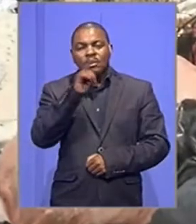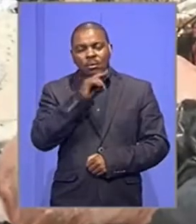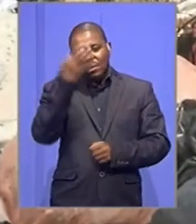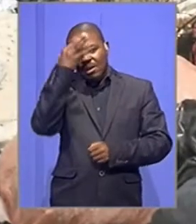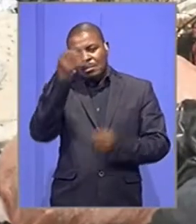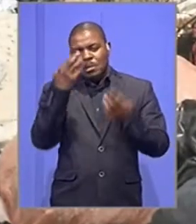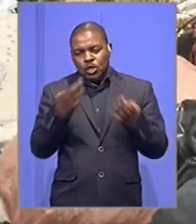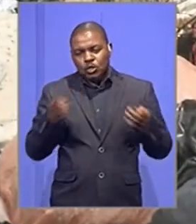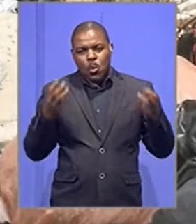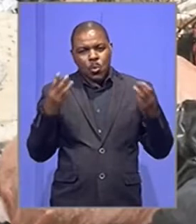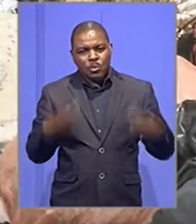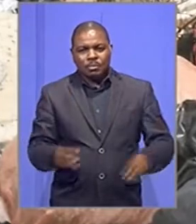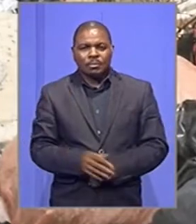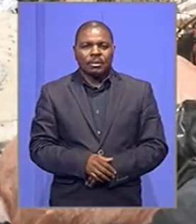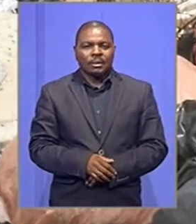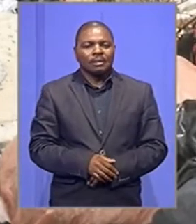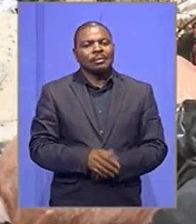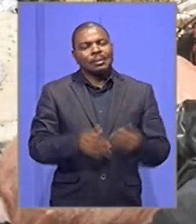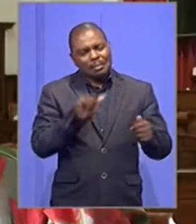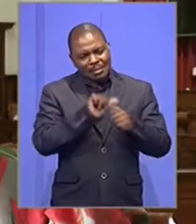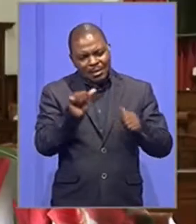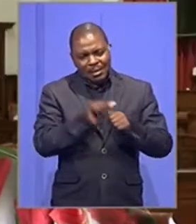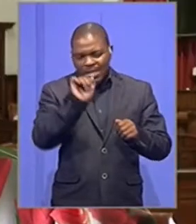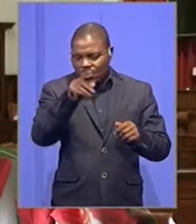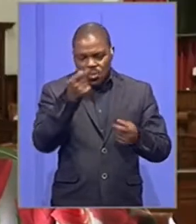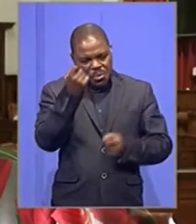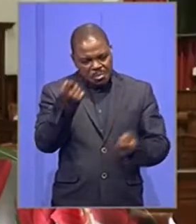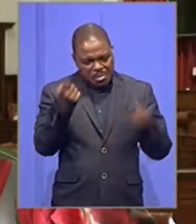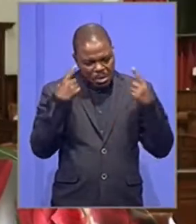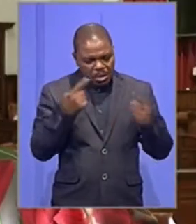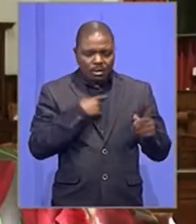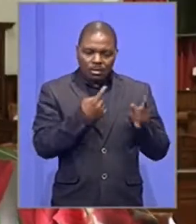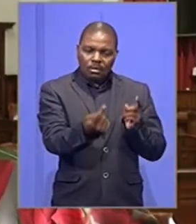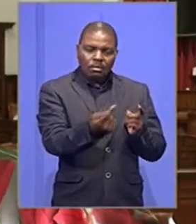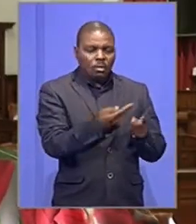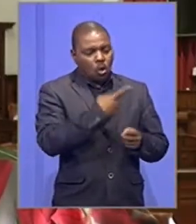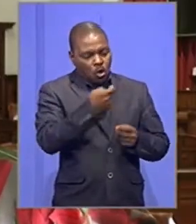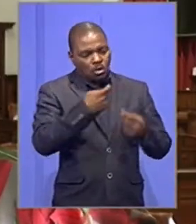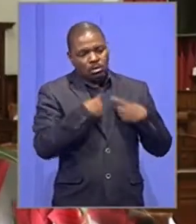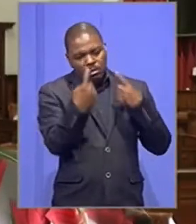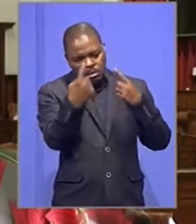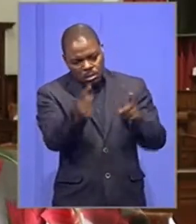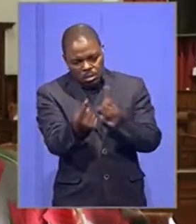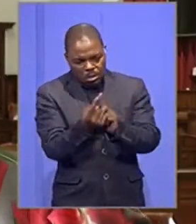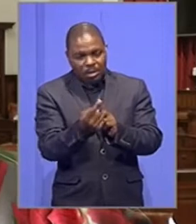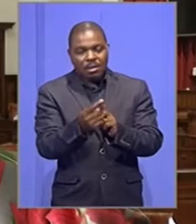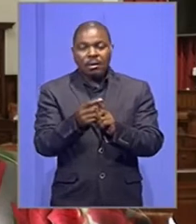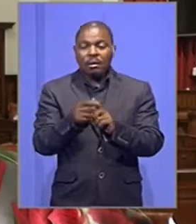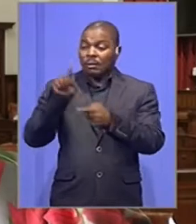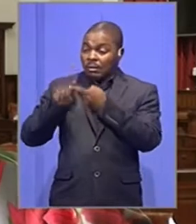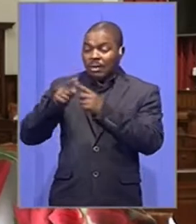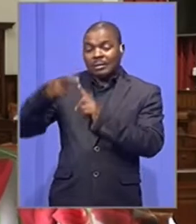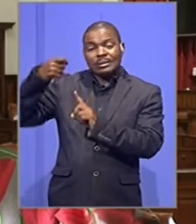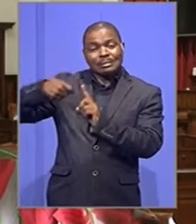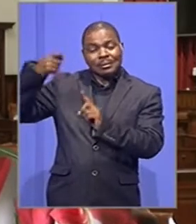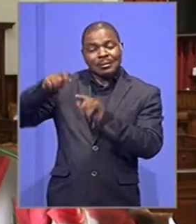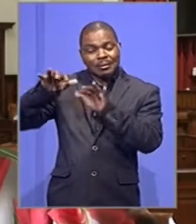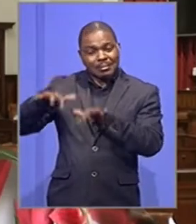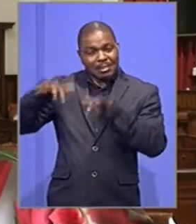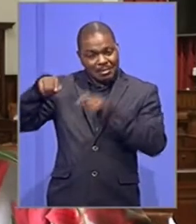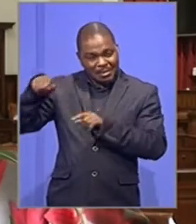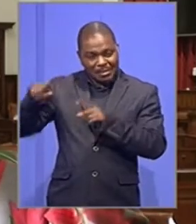of making sure that they can call us, re dule fatshe re ba explainele, especially the speaker, because ke yena tshwantse oversee the executive